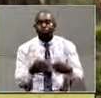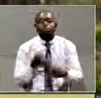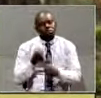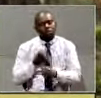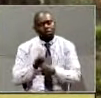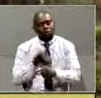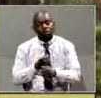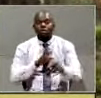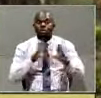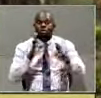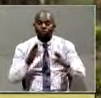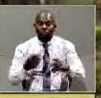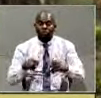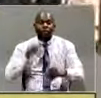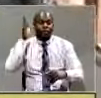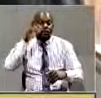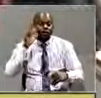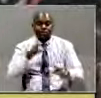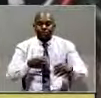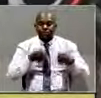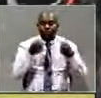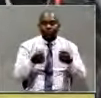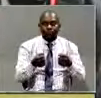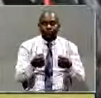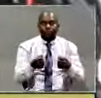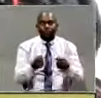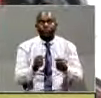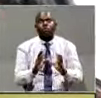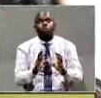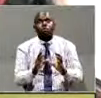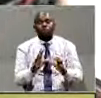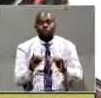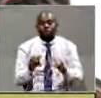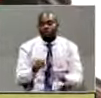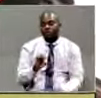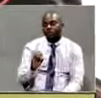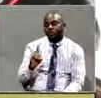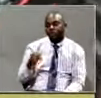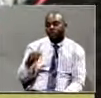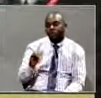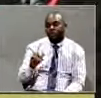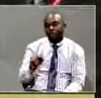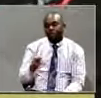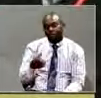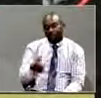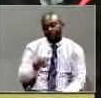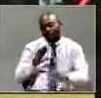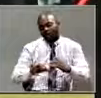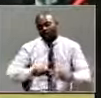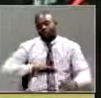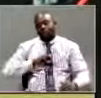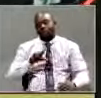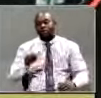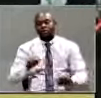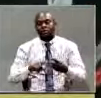team we're ready to hit the London Cup. During their debut appearance, Edgars finished 6th in under 7, 5th in